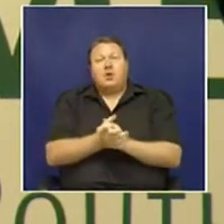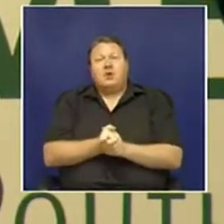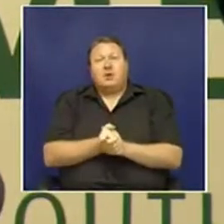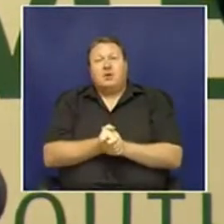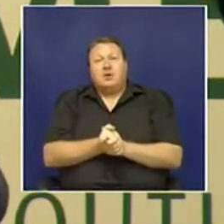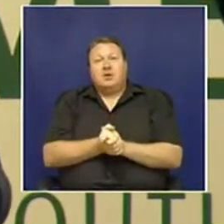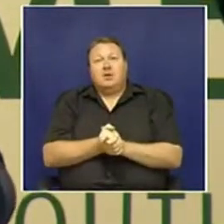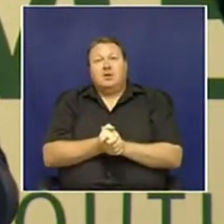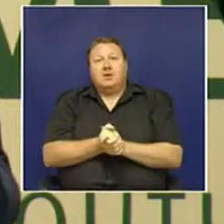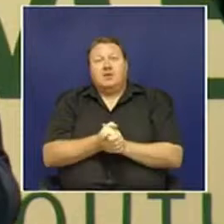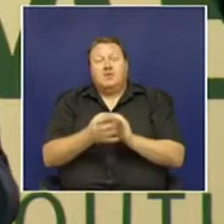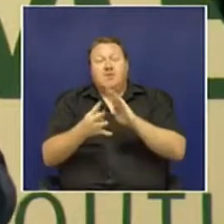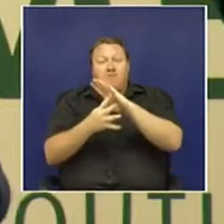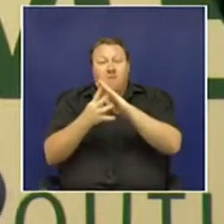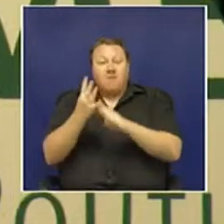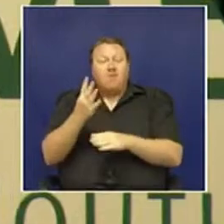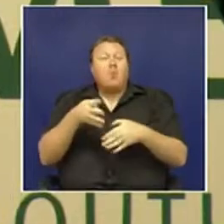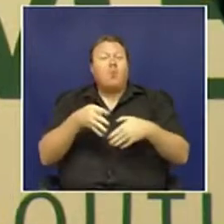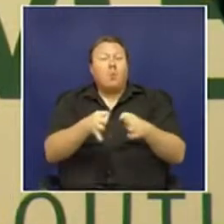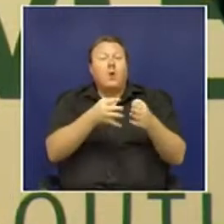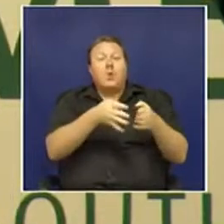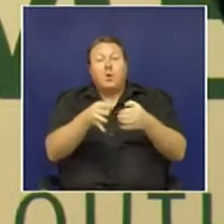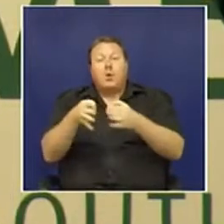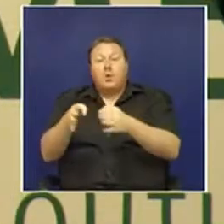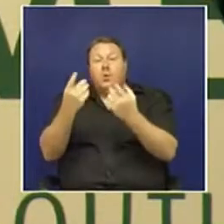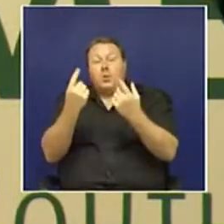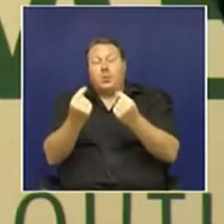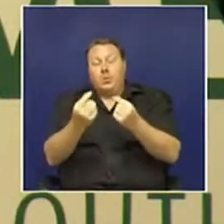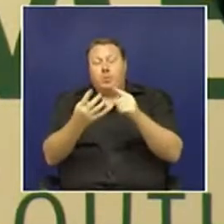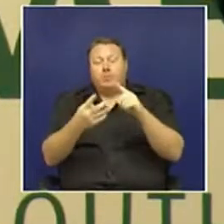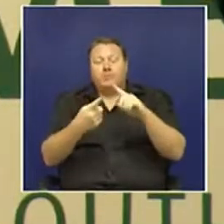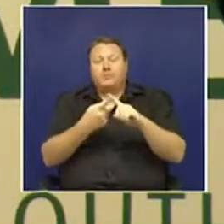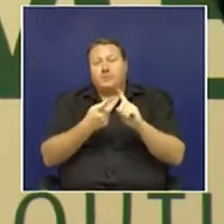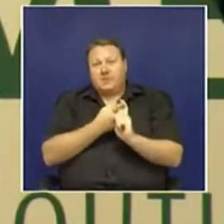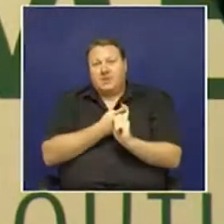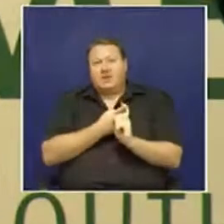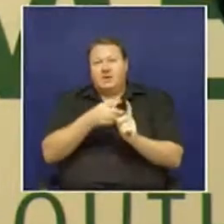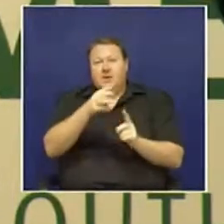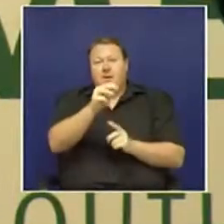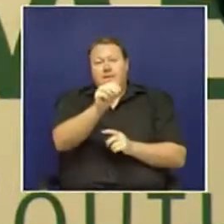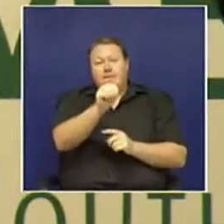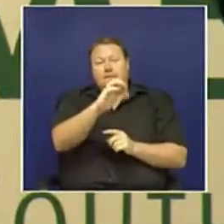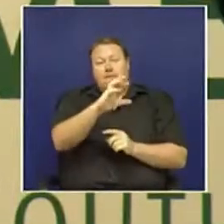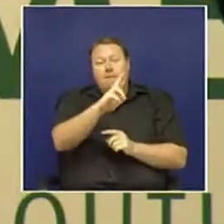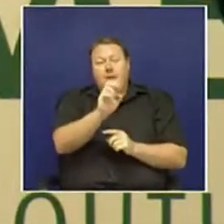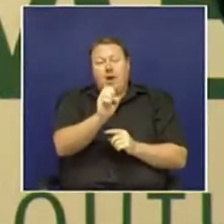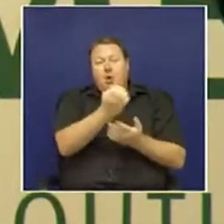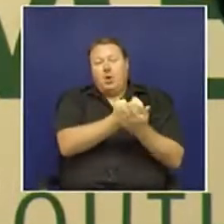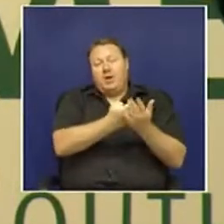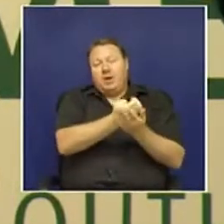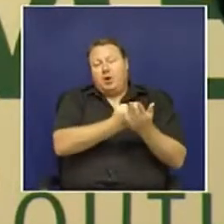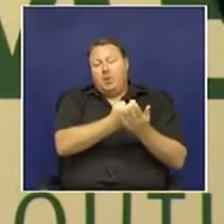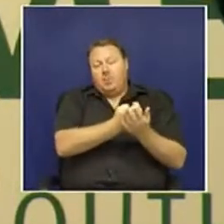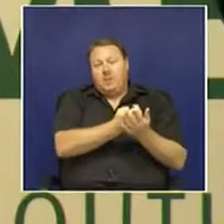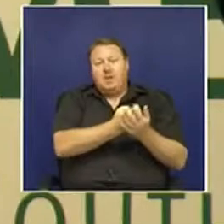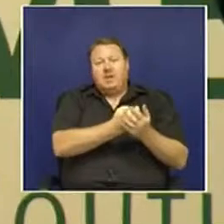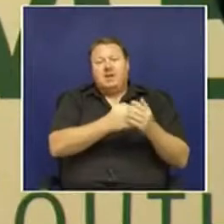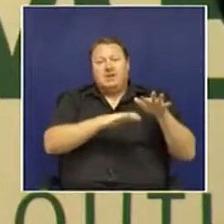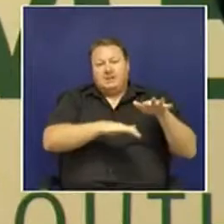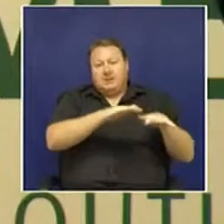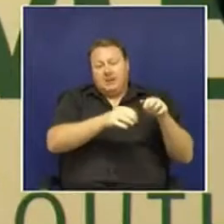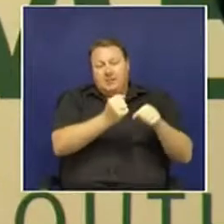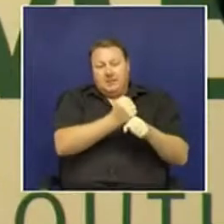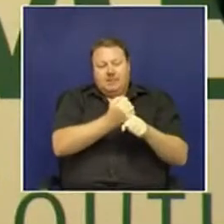4 pillars. First, maintaining macroeconomic stability, implementing structural